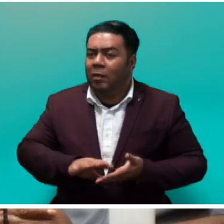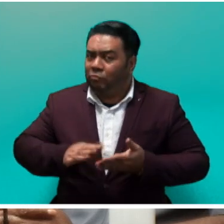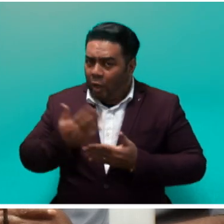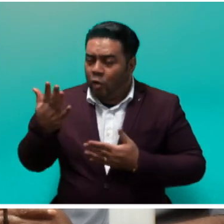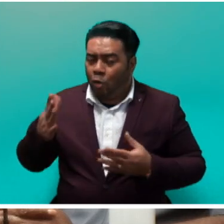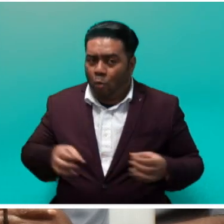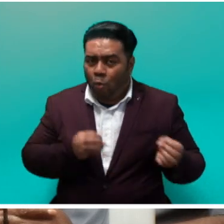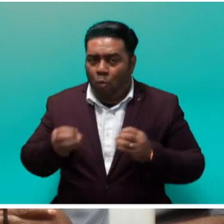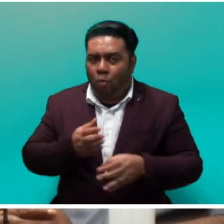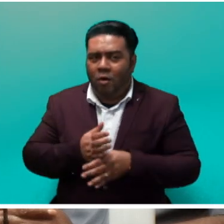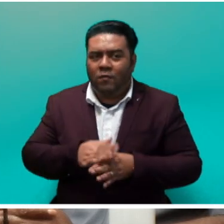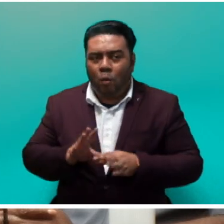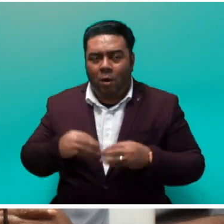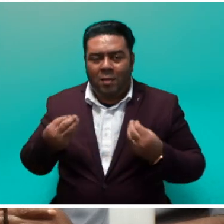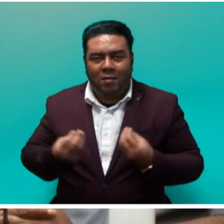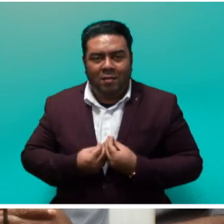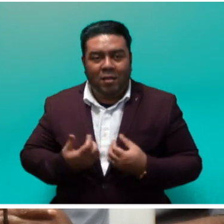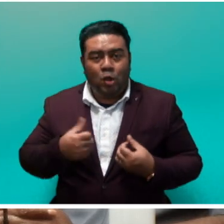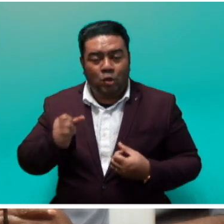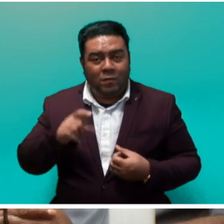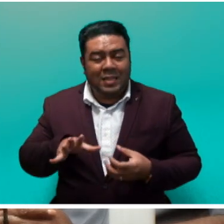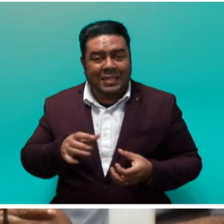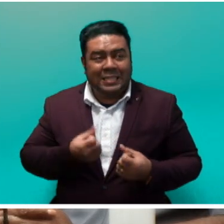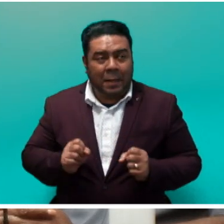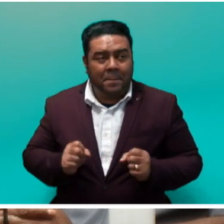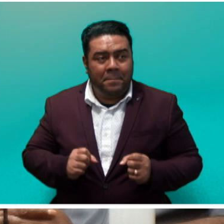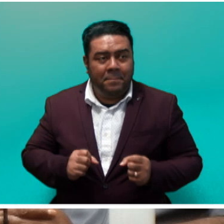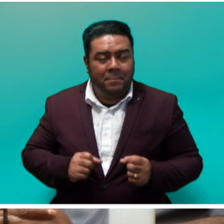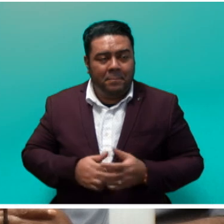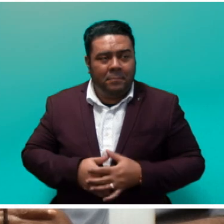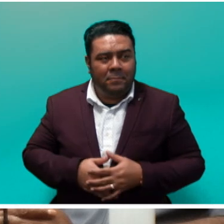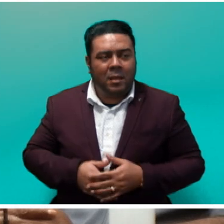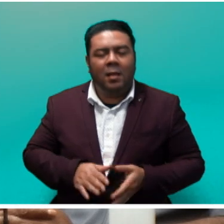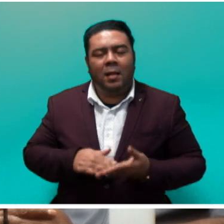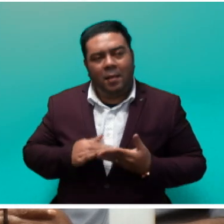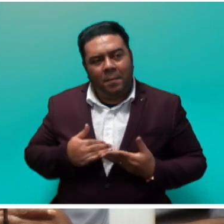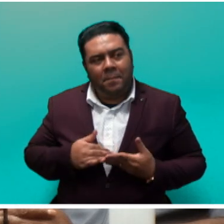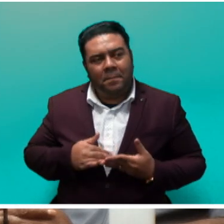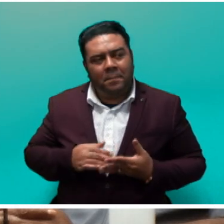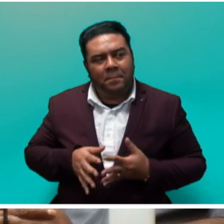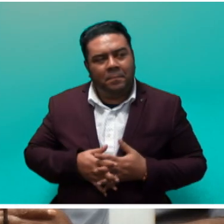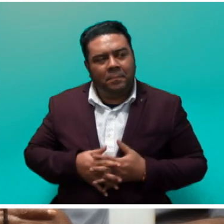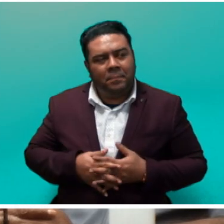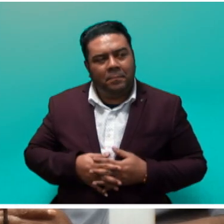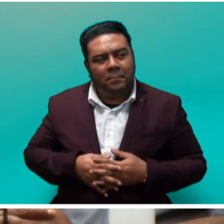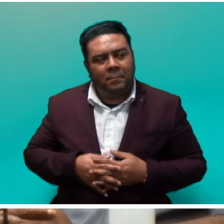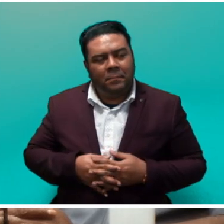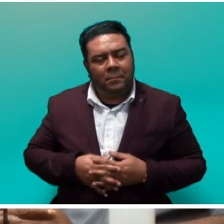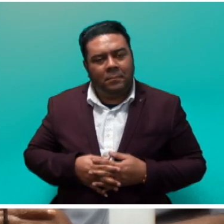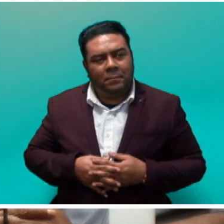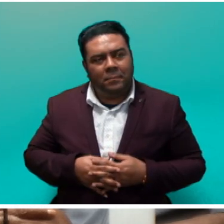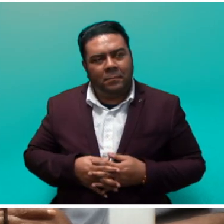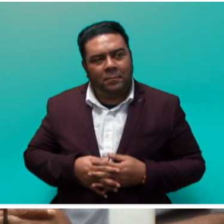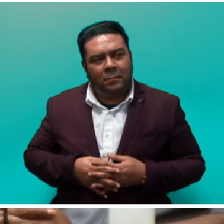organization. The use of this system operation helps increase productivity and efficiency by executing